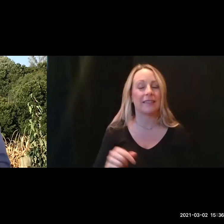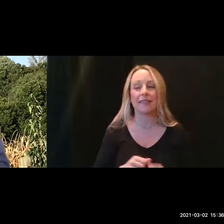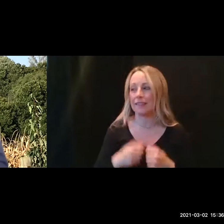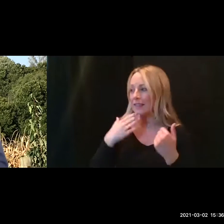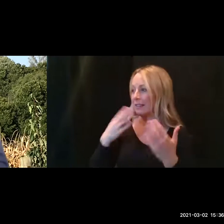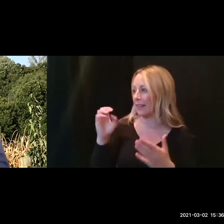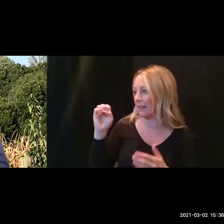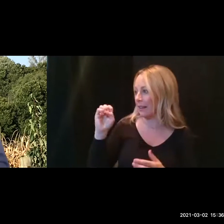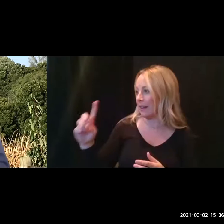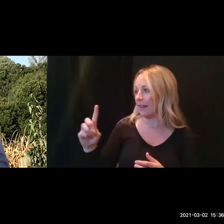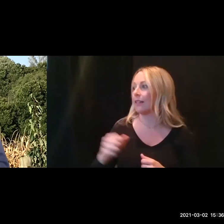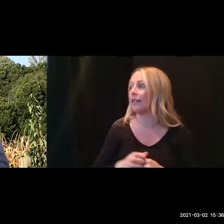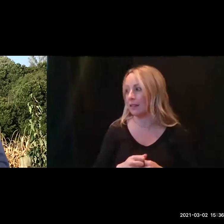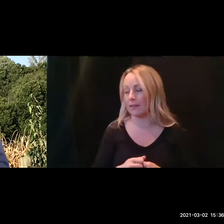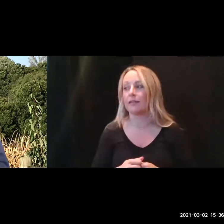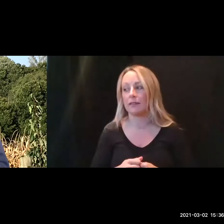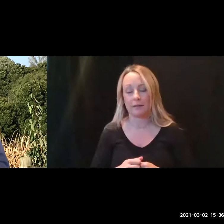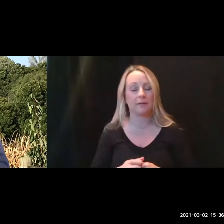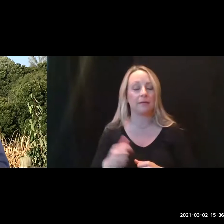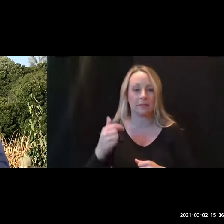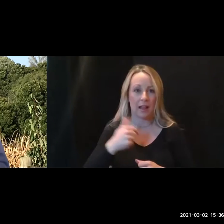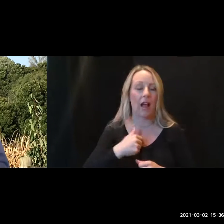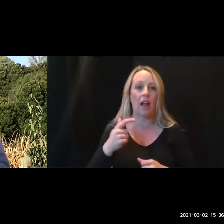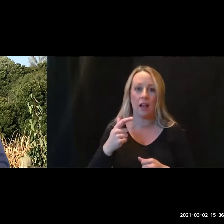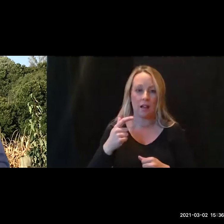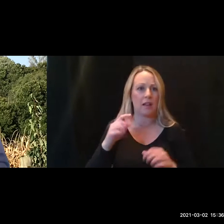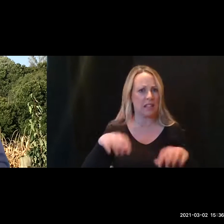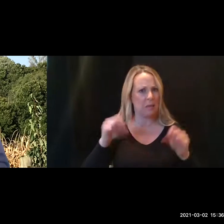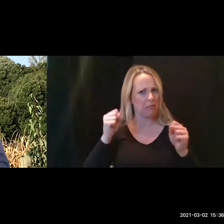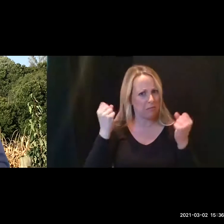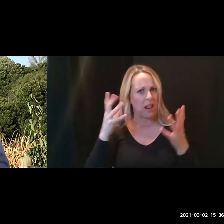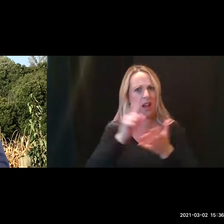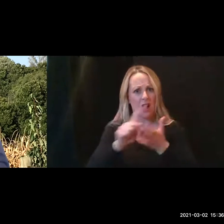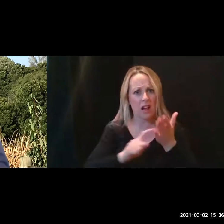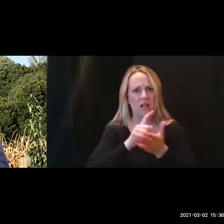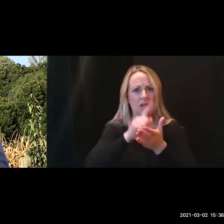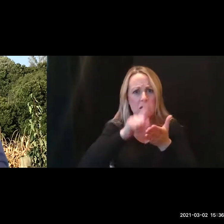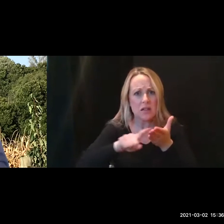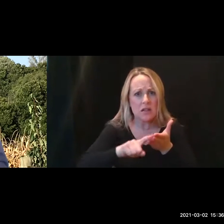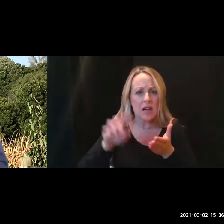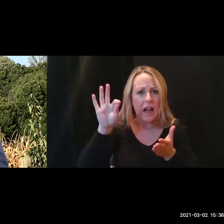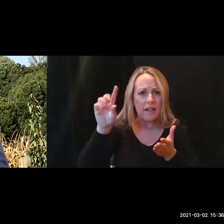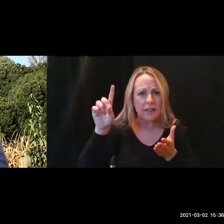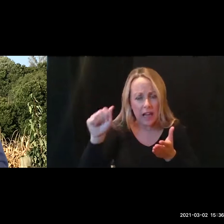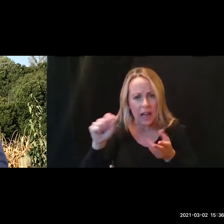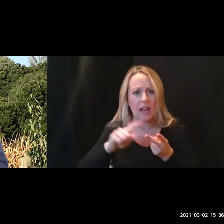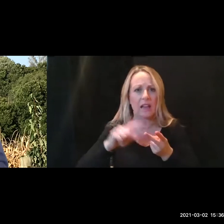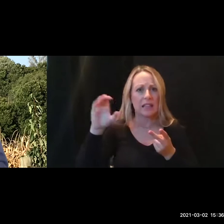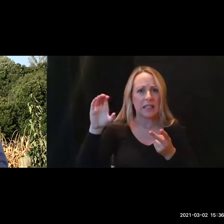Yeah, I spent a number of hours over the weekend and last week on FDA and CDC